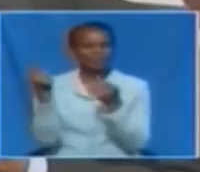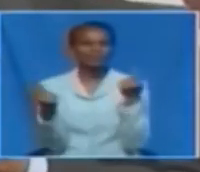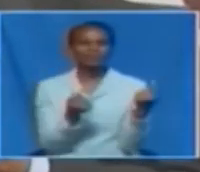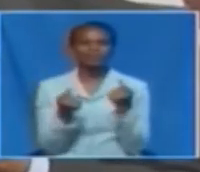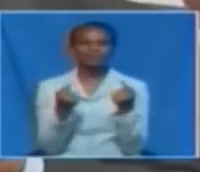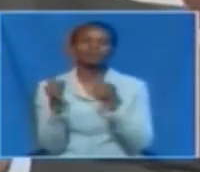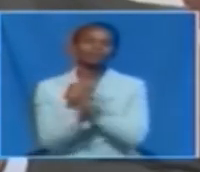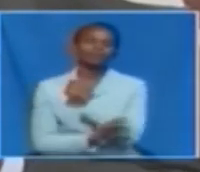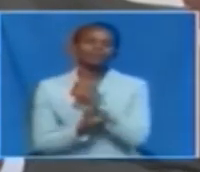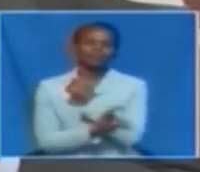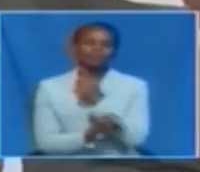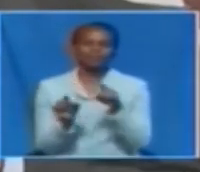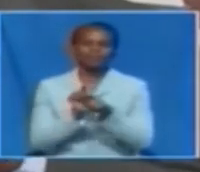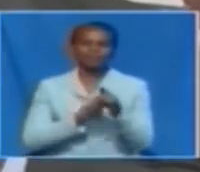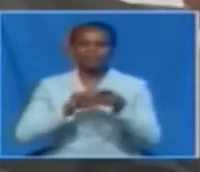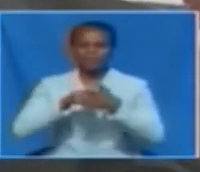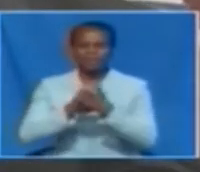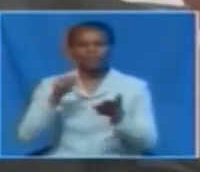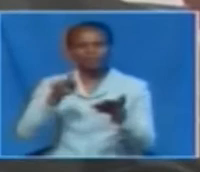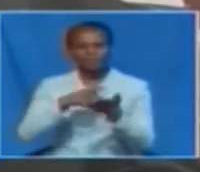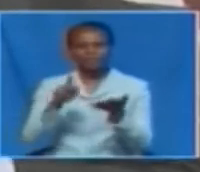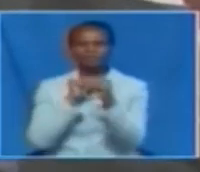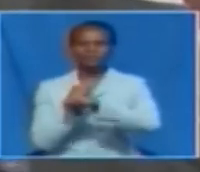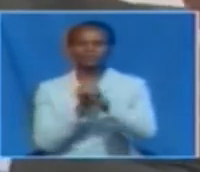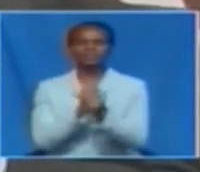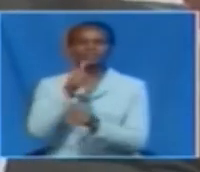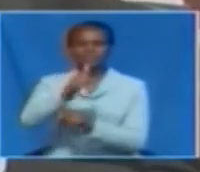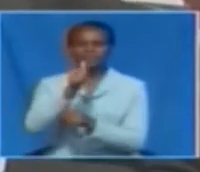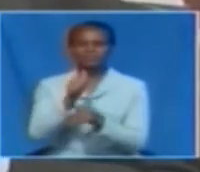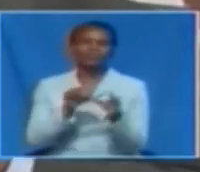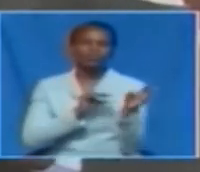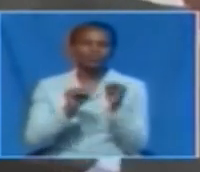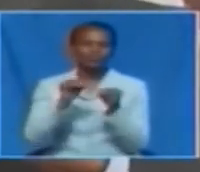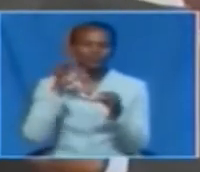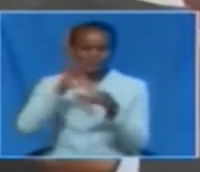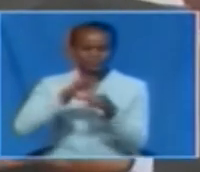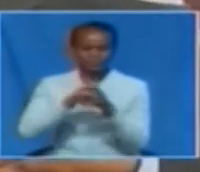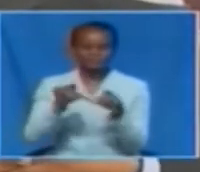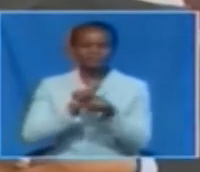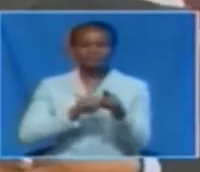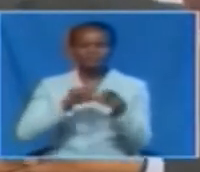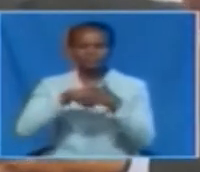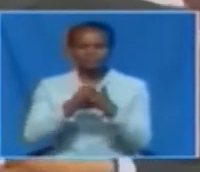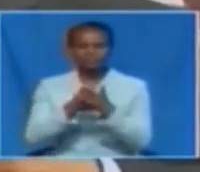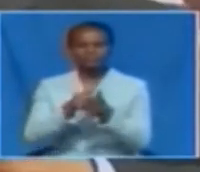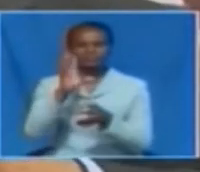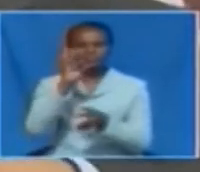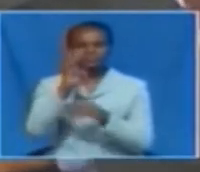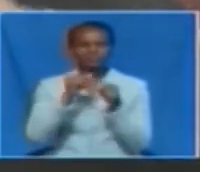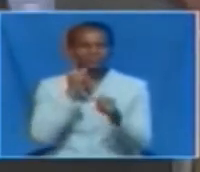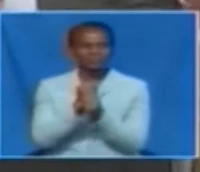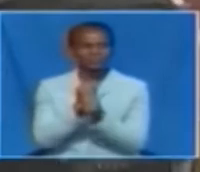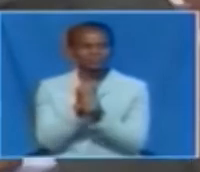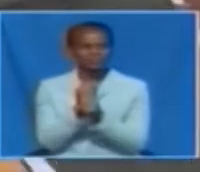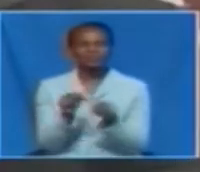in the country and how does the party protect itself going into an election. So they extended it to 6 years.